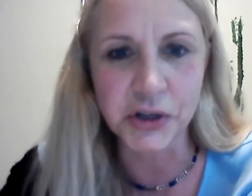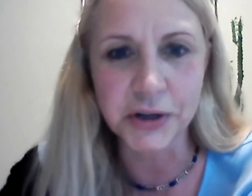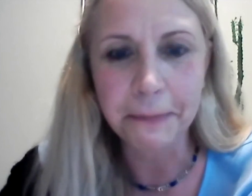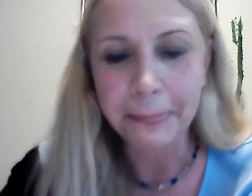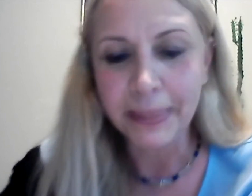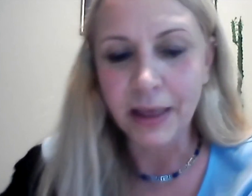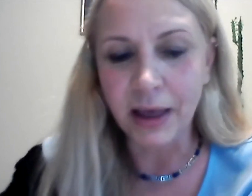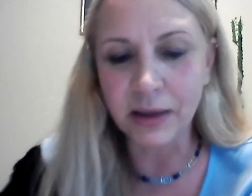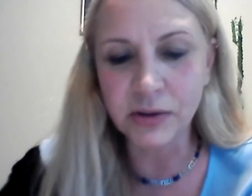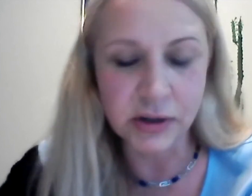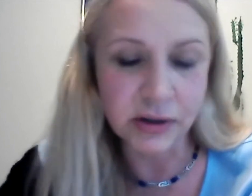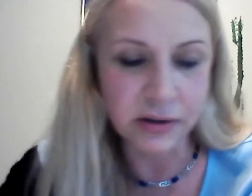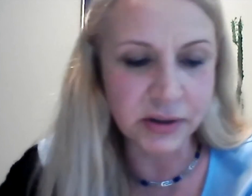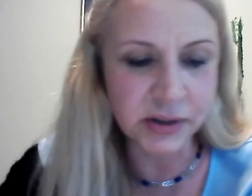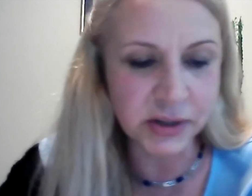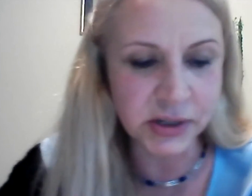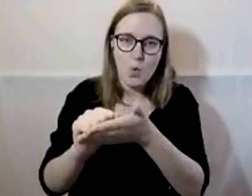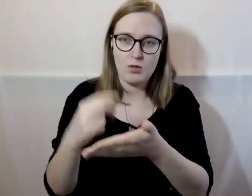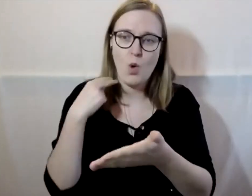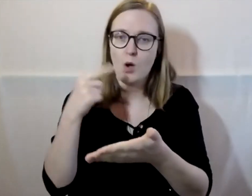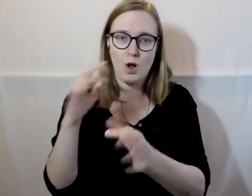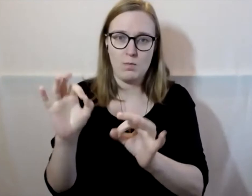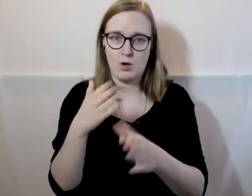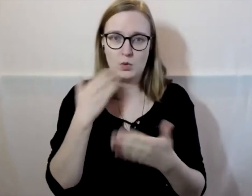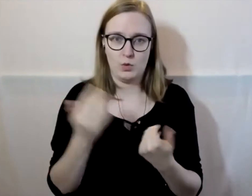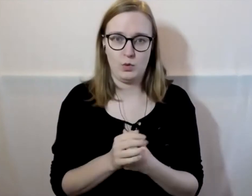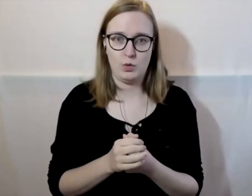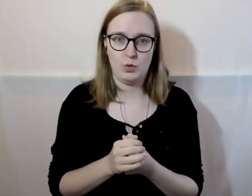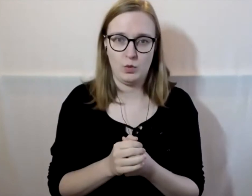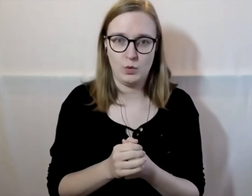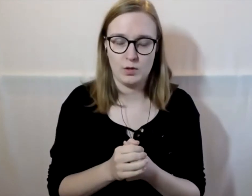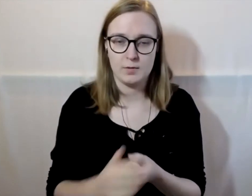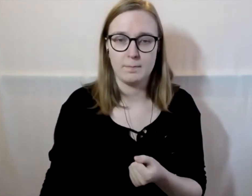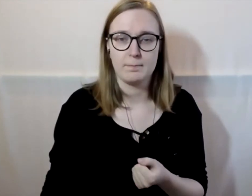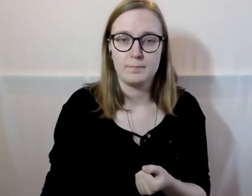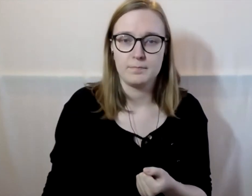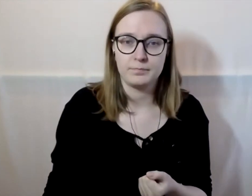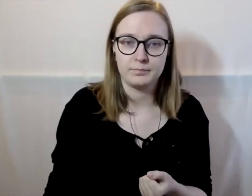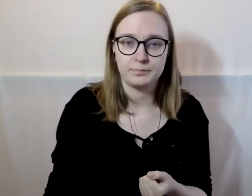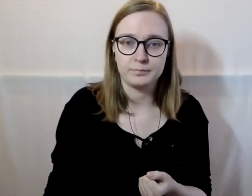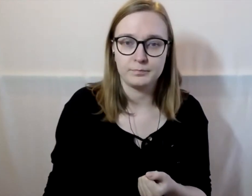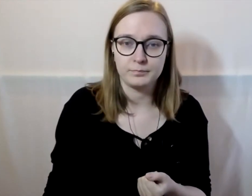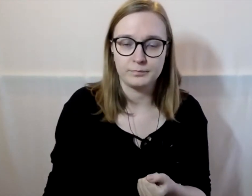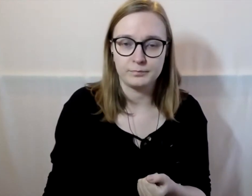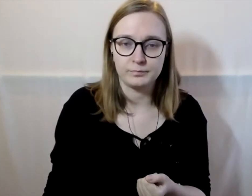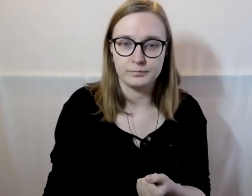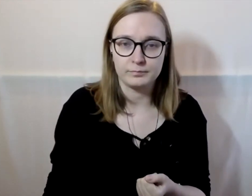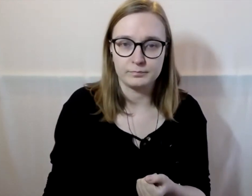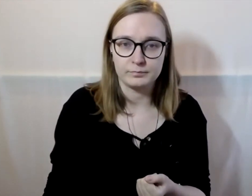English. And it is a trouble. So we were looking for unique